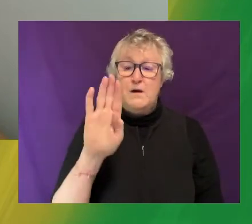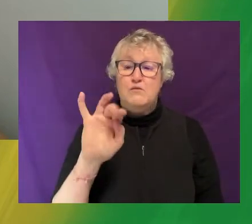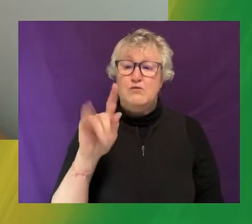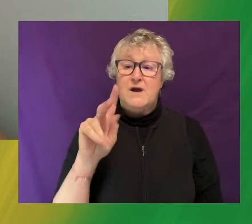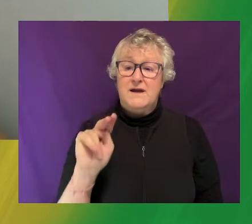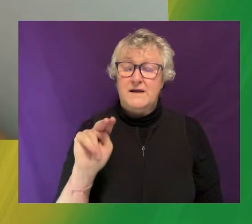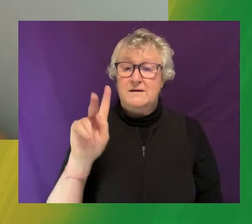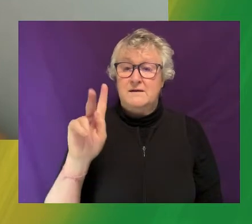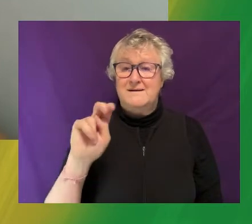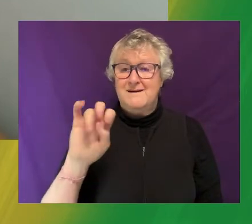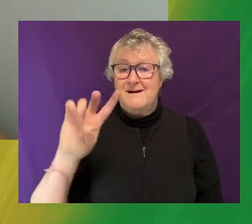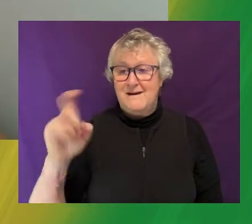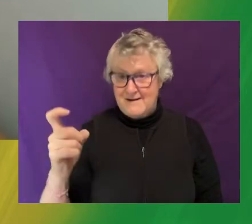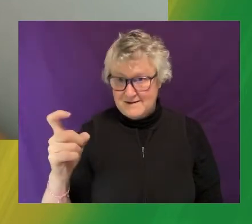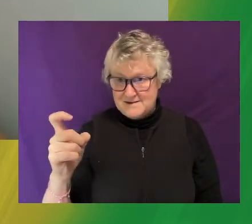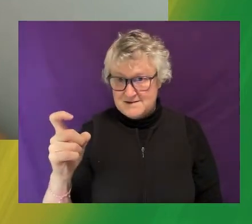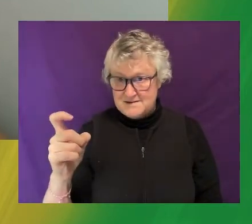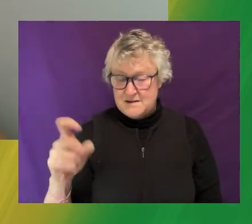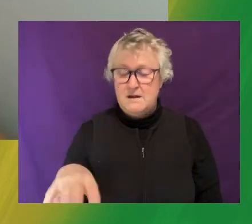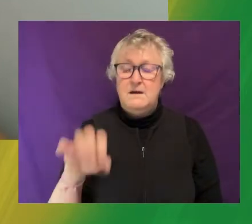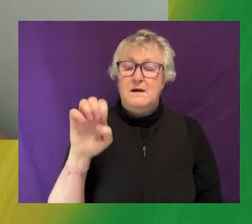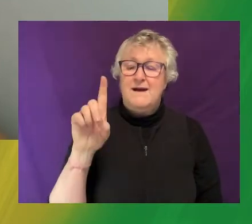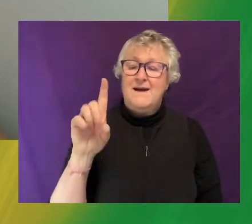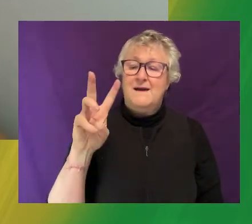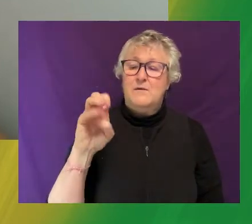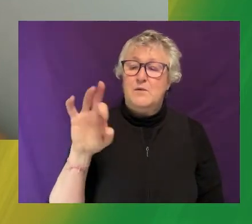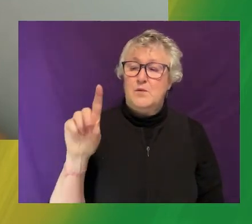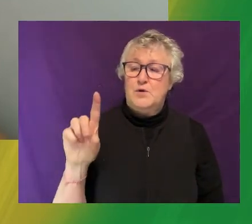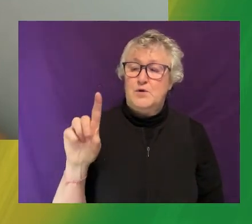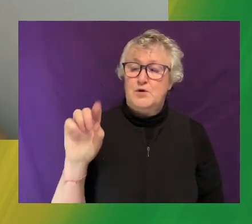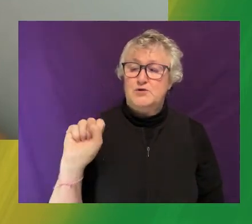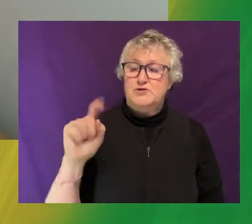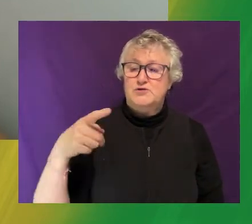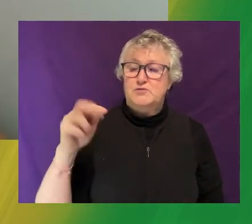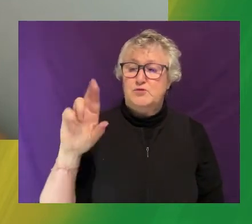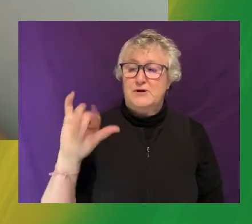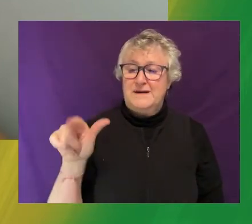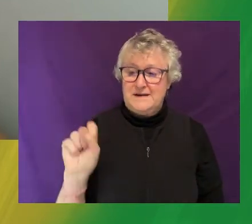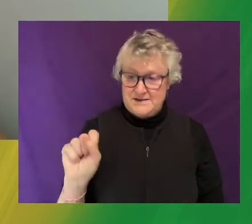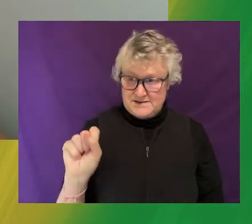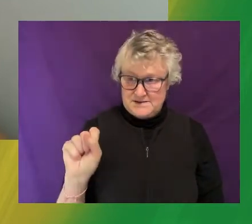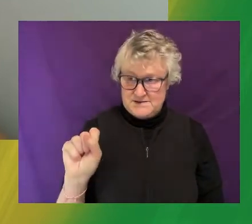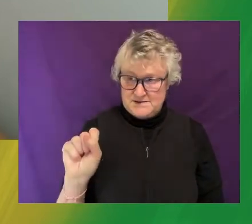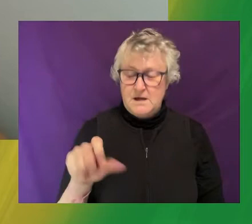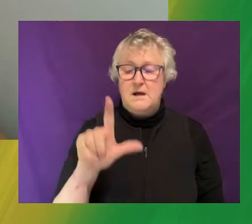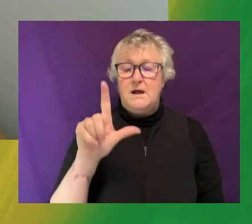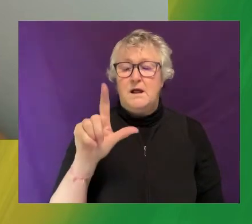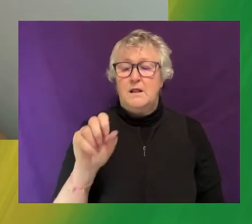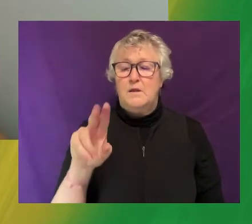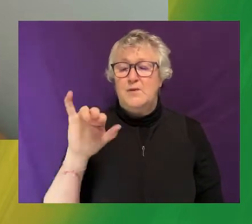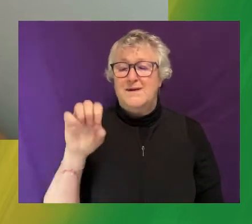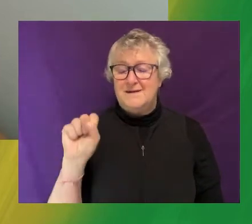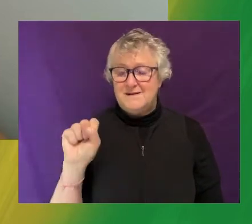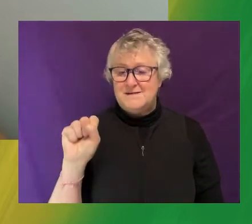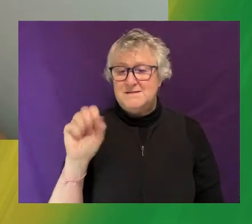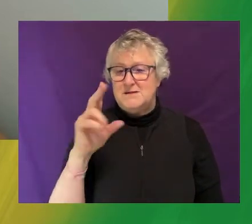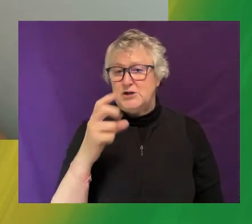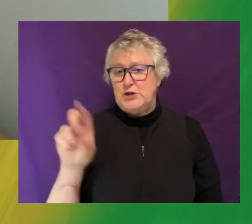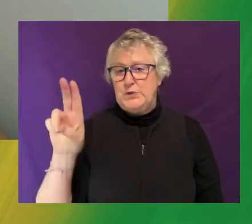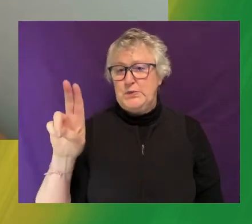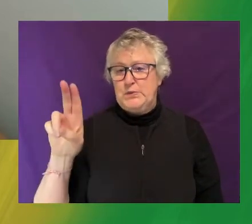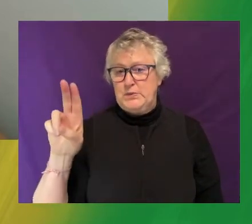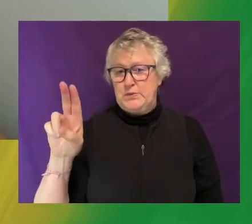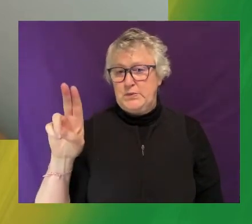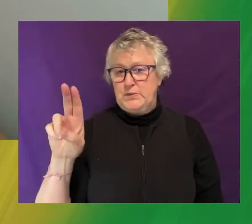and 2007, Edward Spriggs Jr., class of 1970, Luis Yu, class of 1993